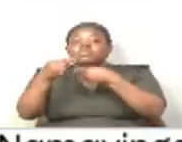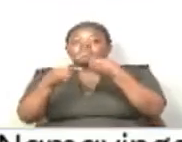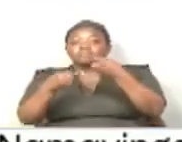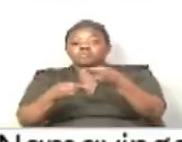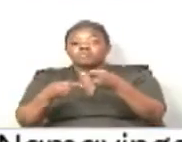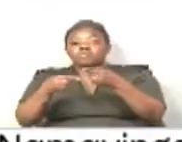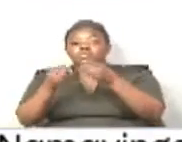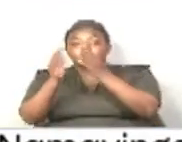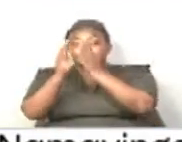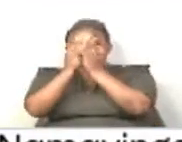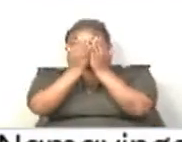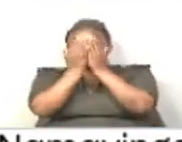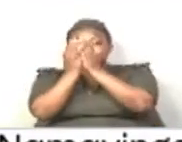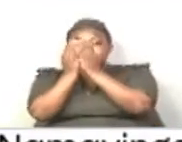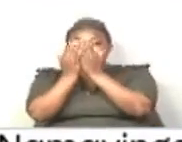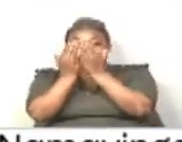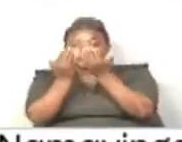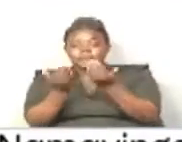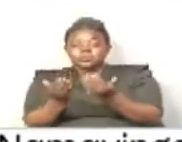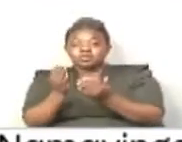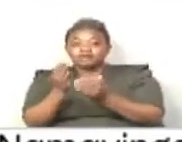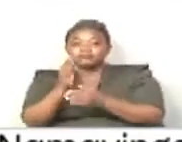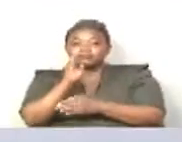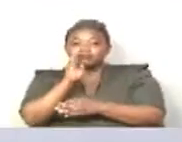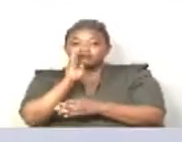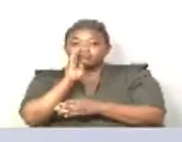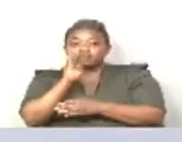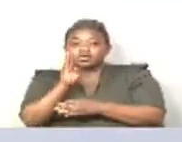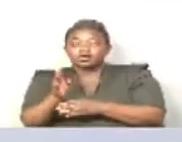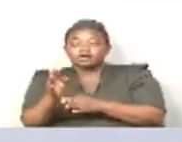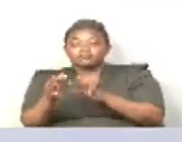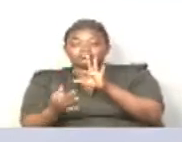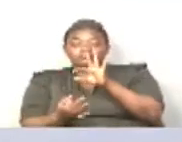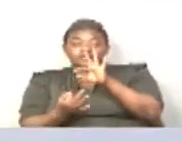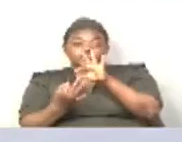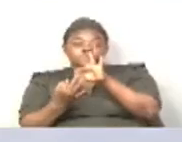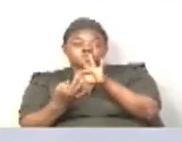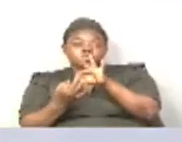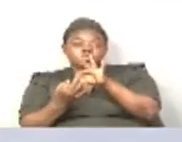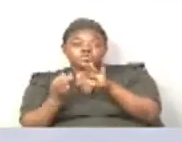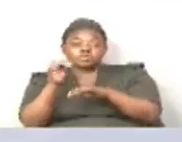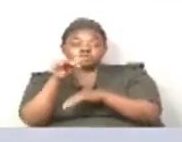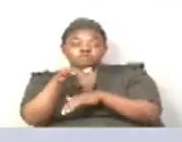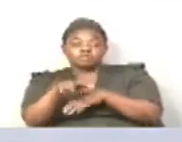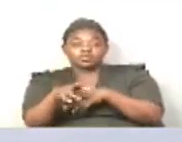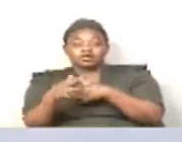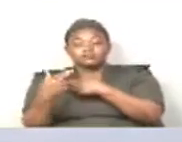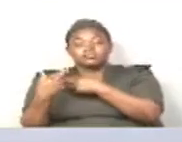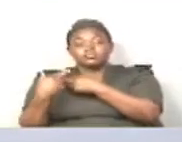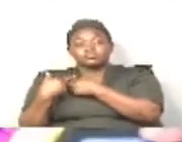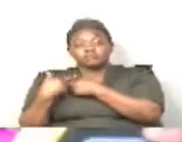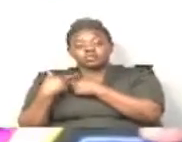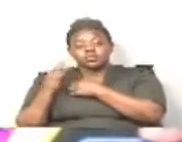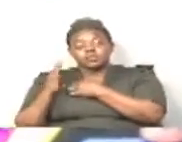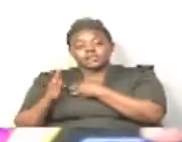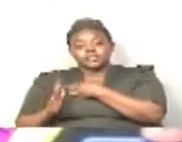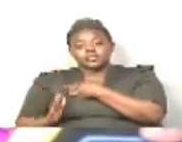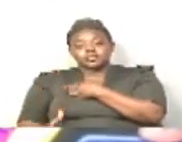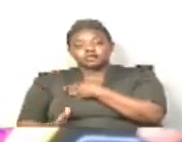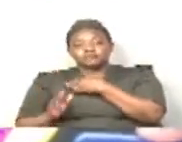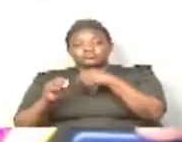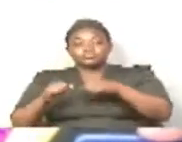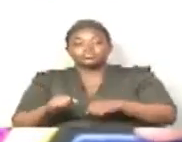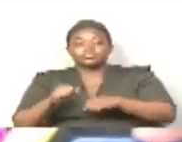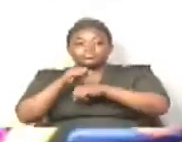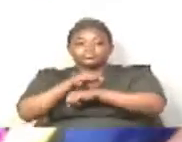further studies so that you can become specialists in your respective disciplines. Akulira essomero